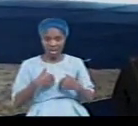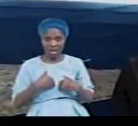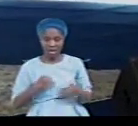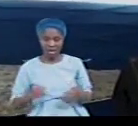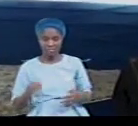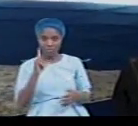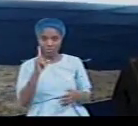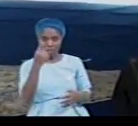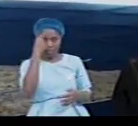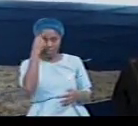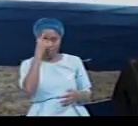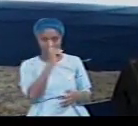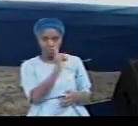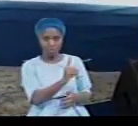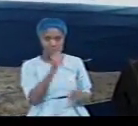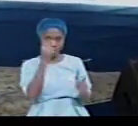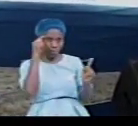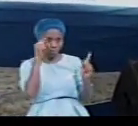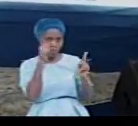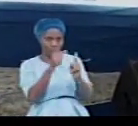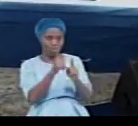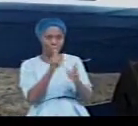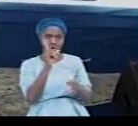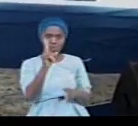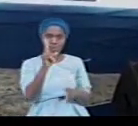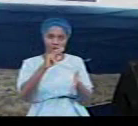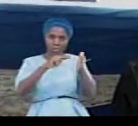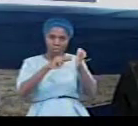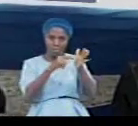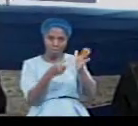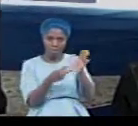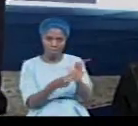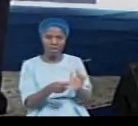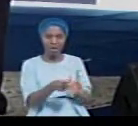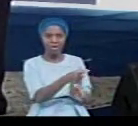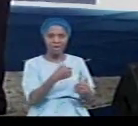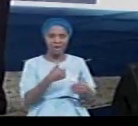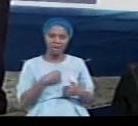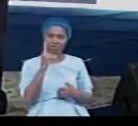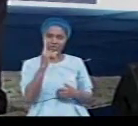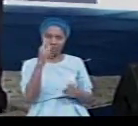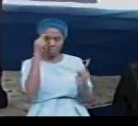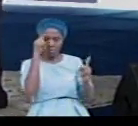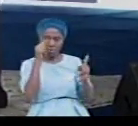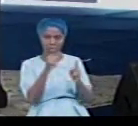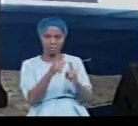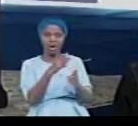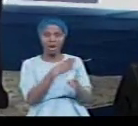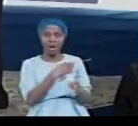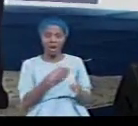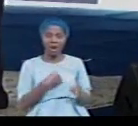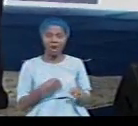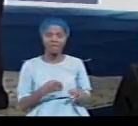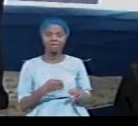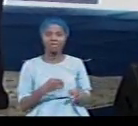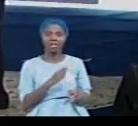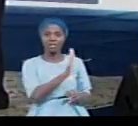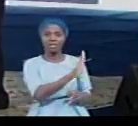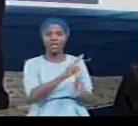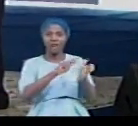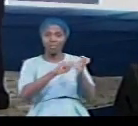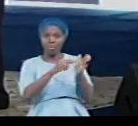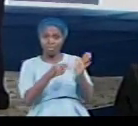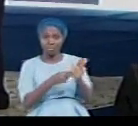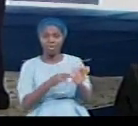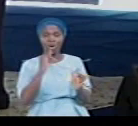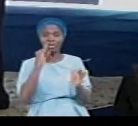have one goal, they'll have one purpose, they'll have one pursuit, and the motive is that